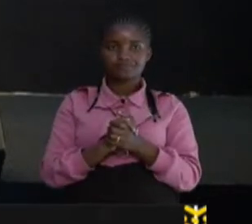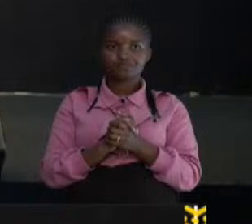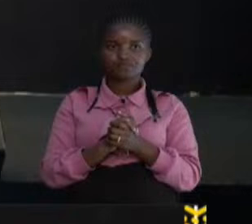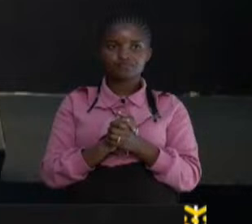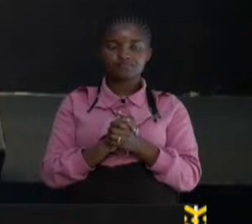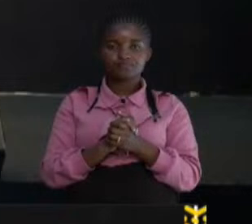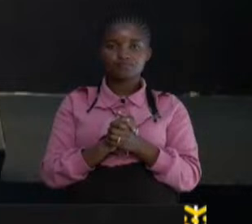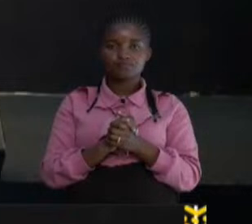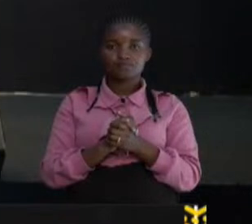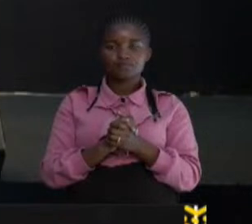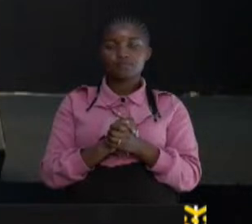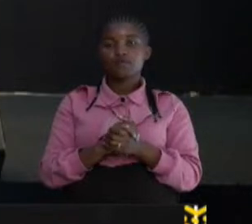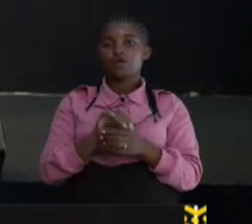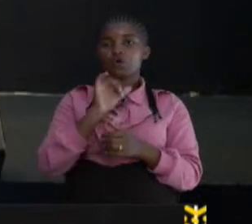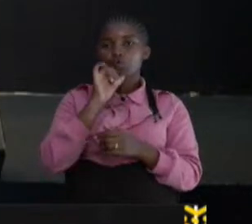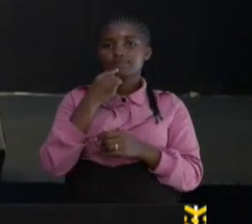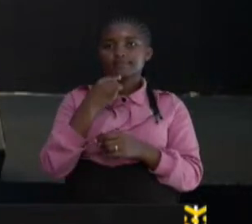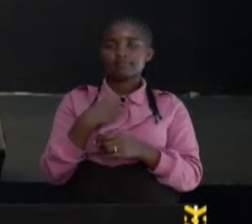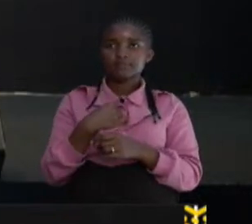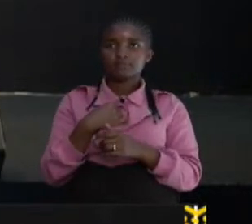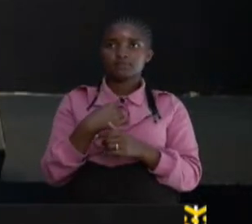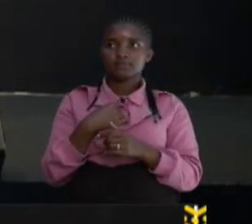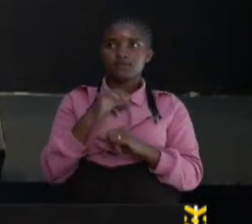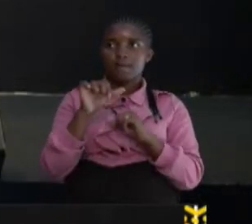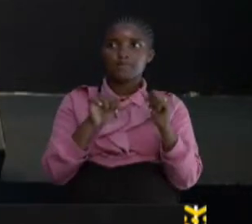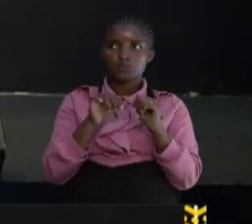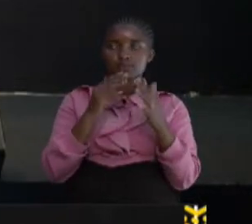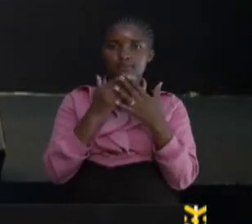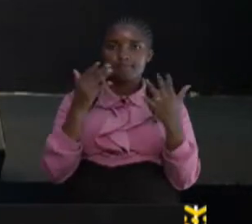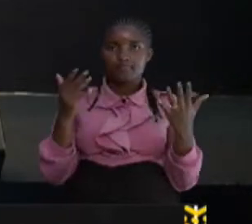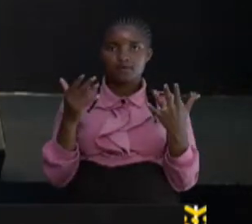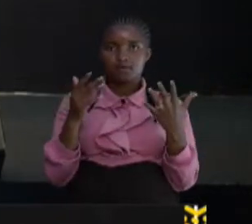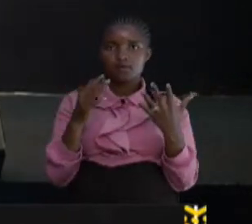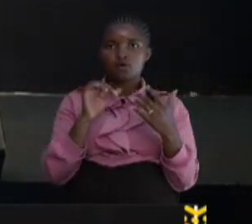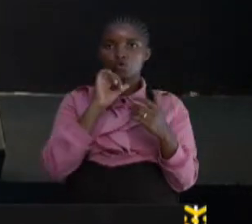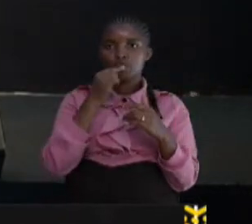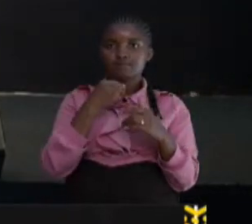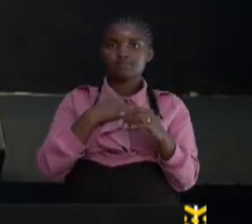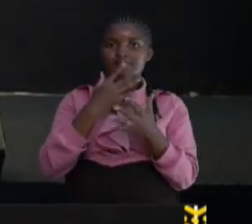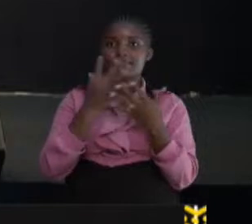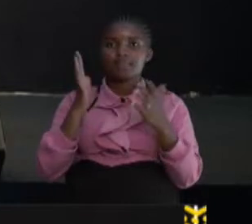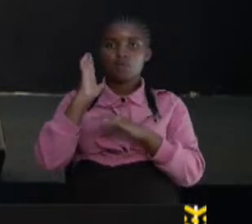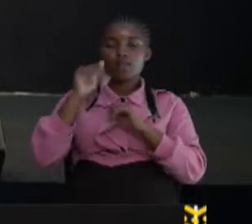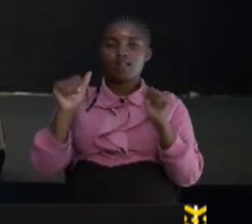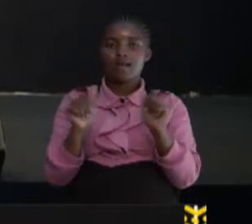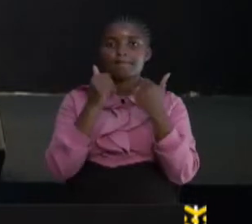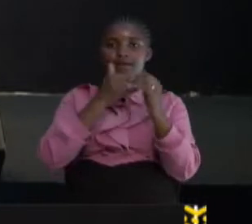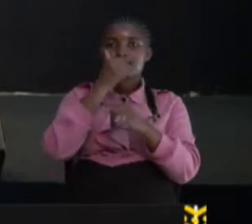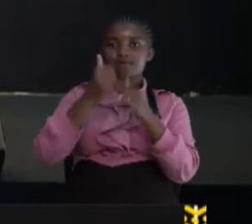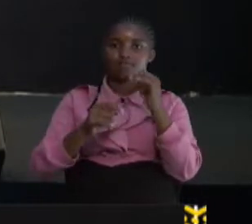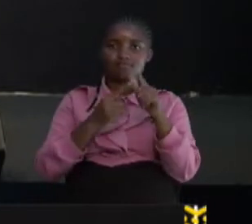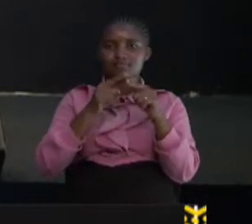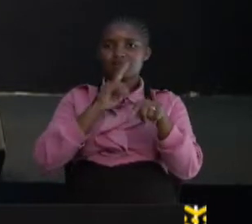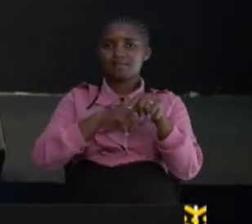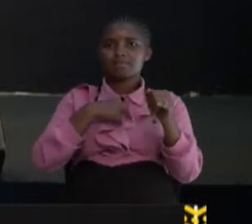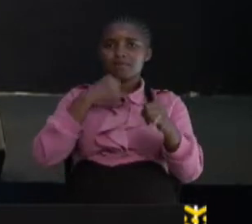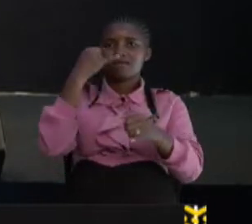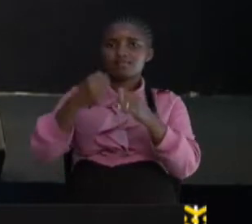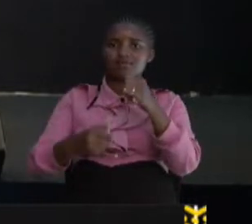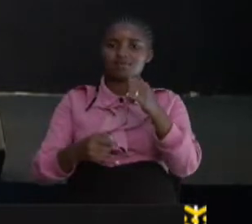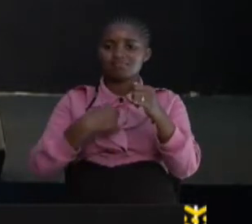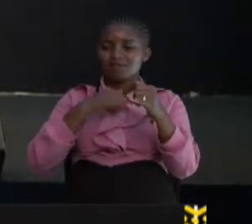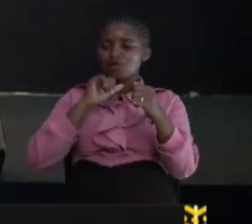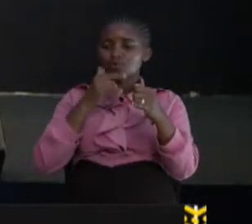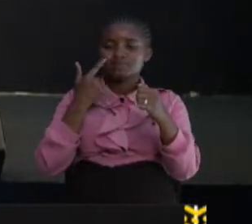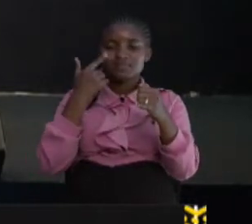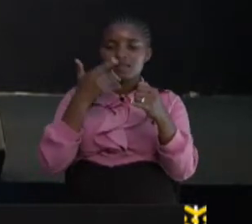right? So do not tell me about something or tell me something is going to happen at the end, and when I get to the end, I don't